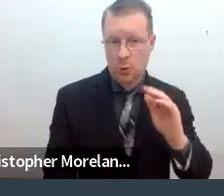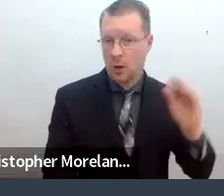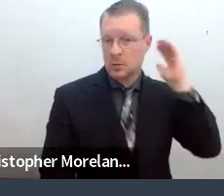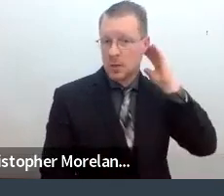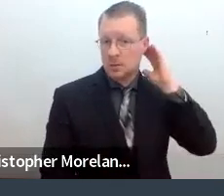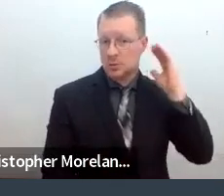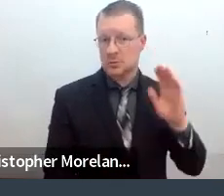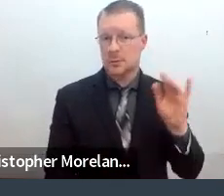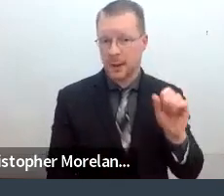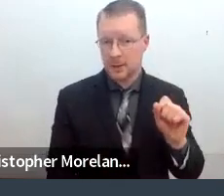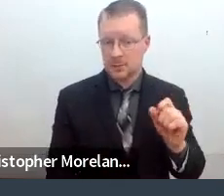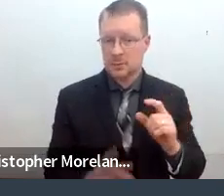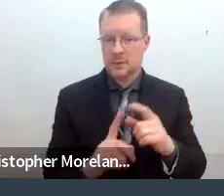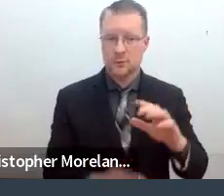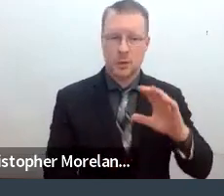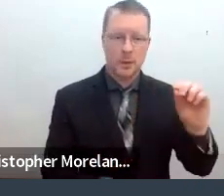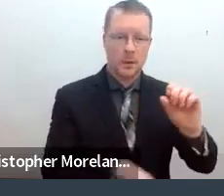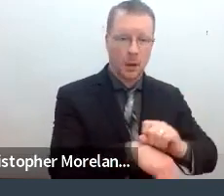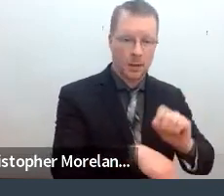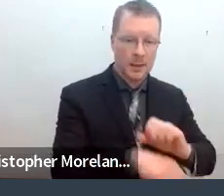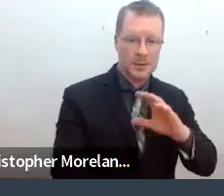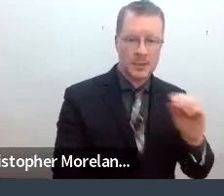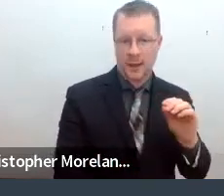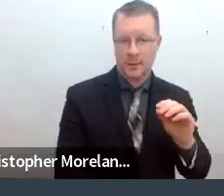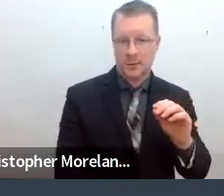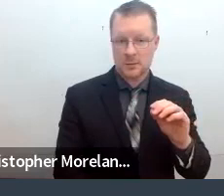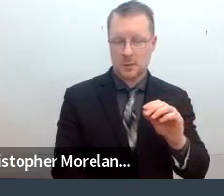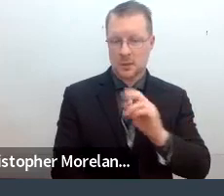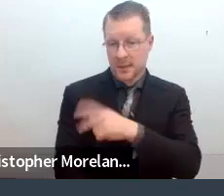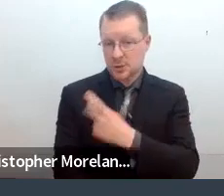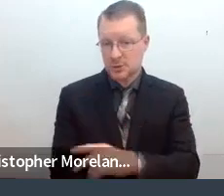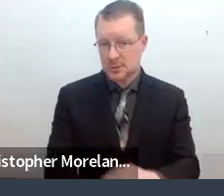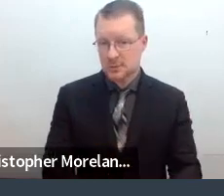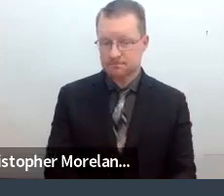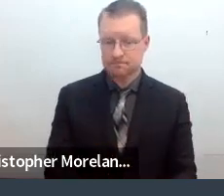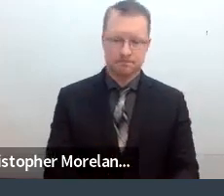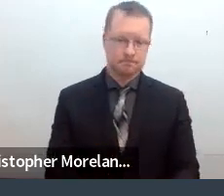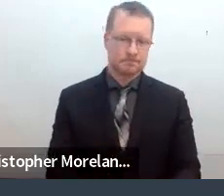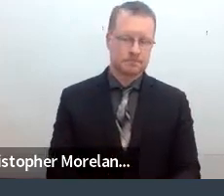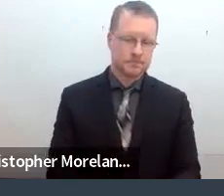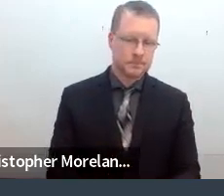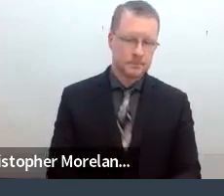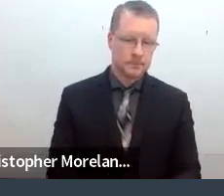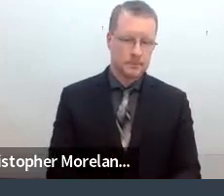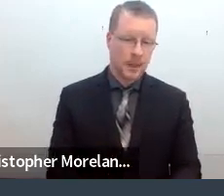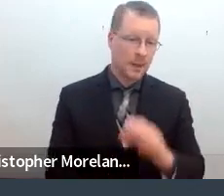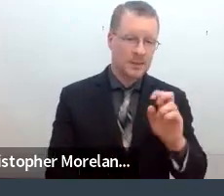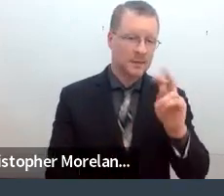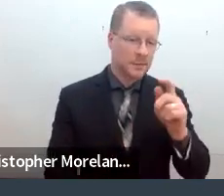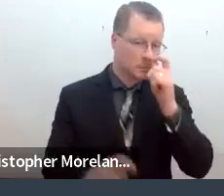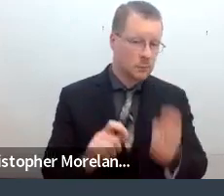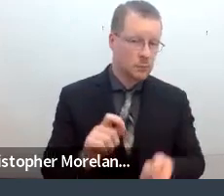results of conscious or unconscious bias from colleagues and or patients,